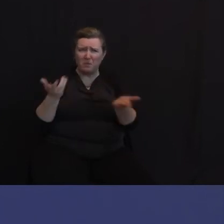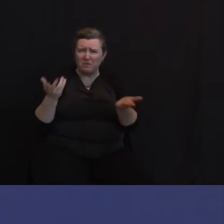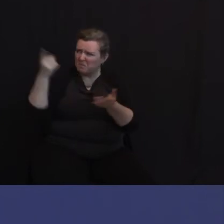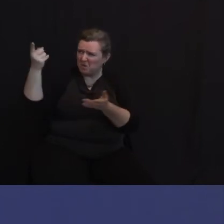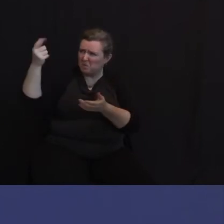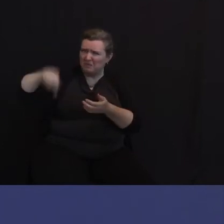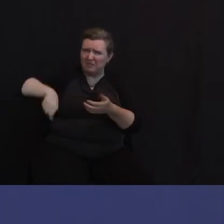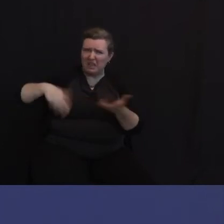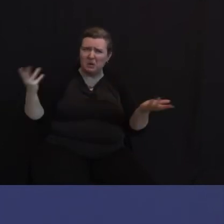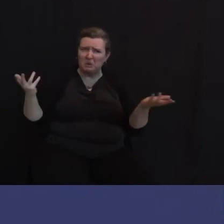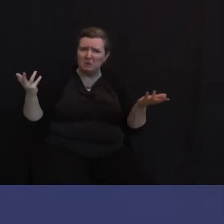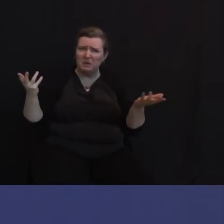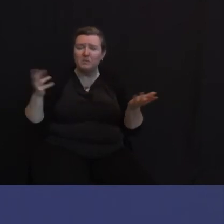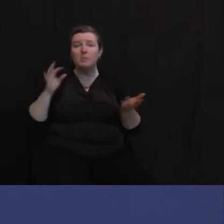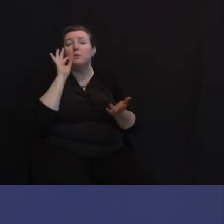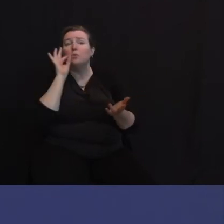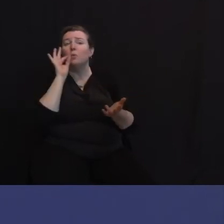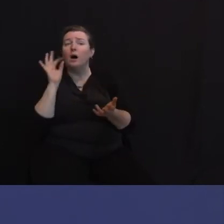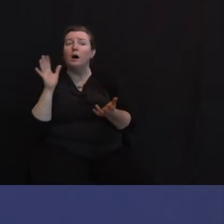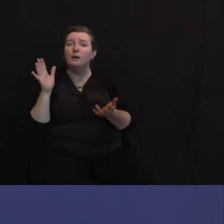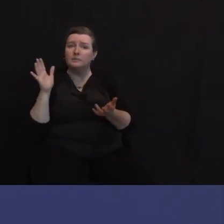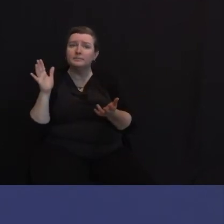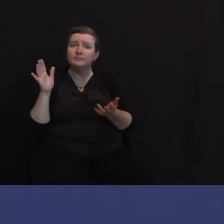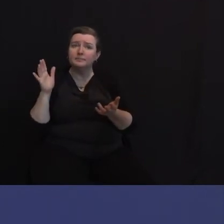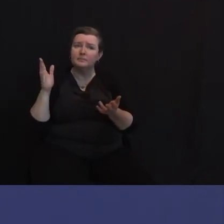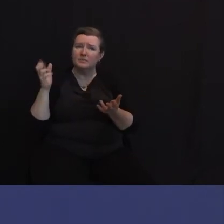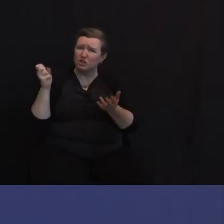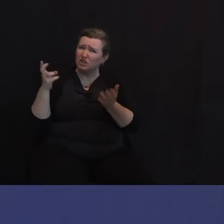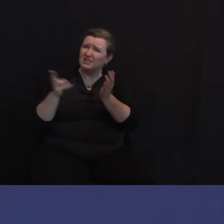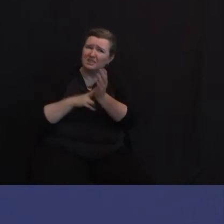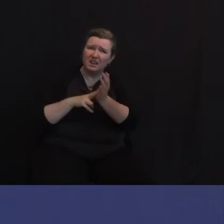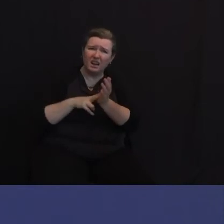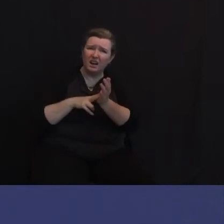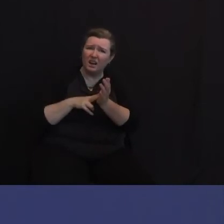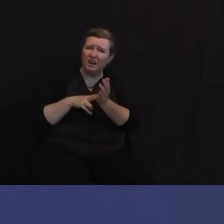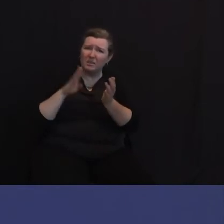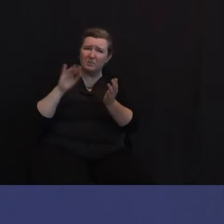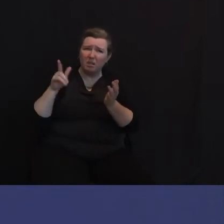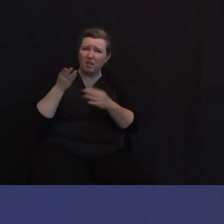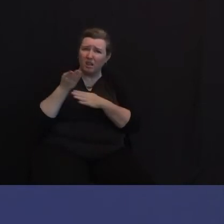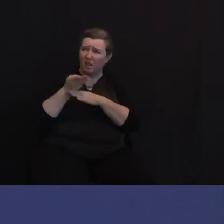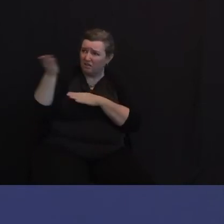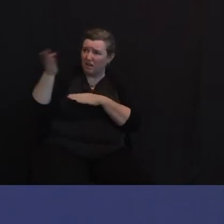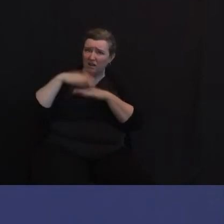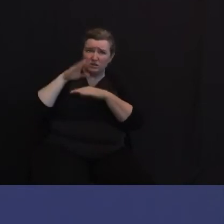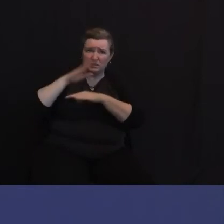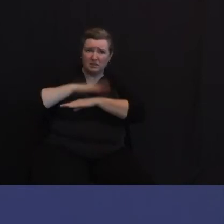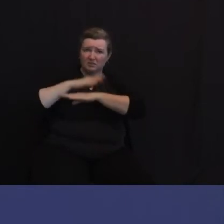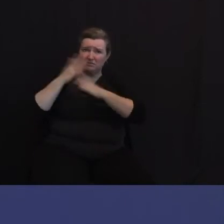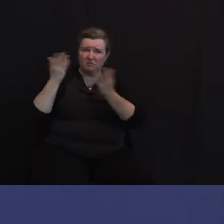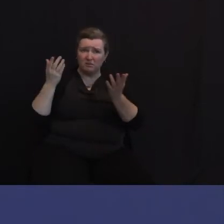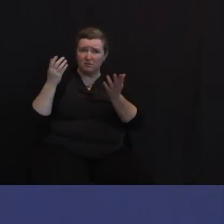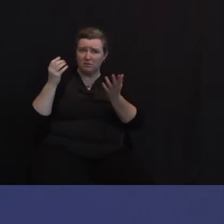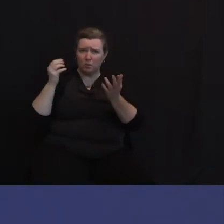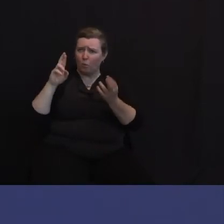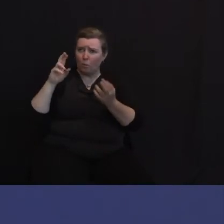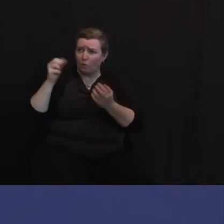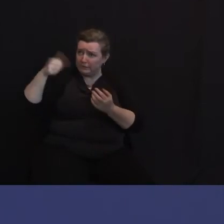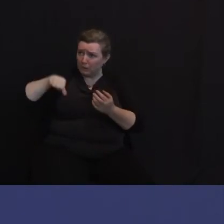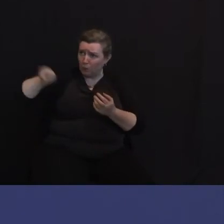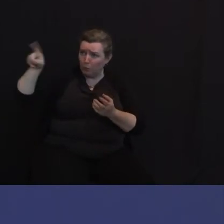you about marijuana is clear. Sign the two bills on your desk or conditionally veto them. What do you plan to do? And is anyone going to be held